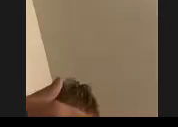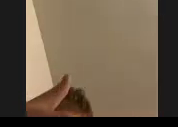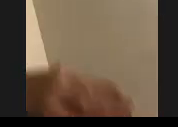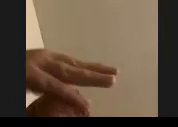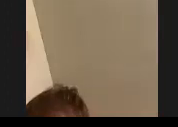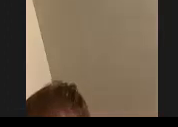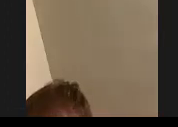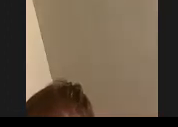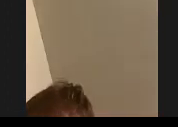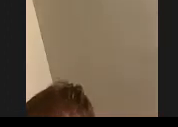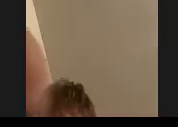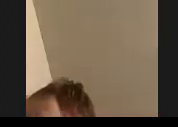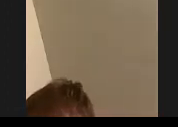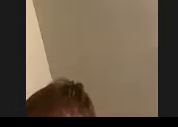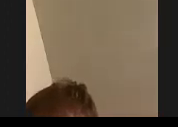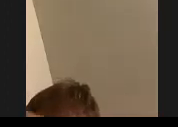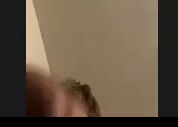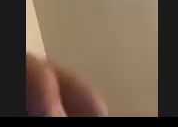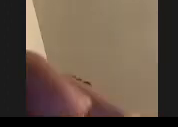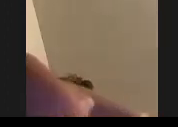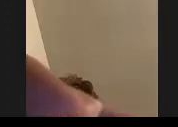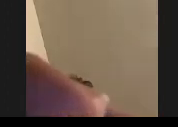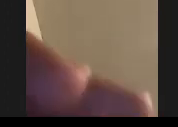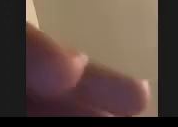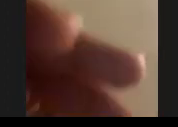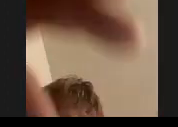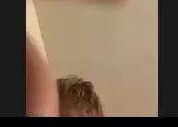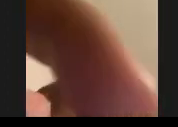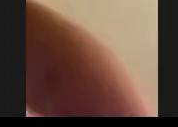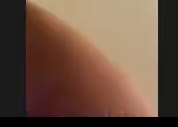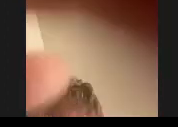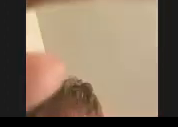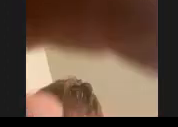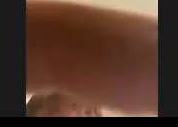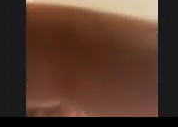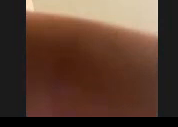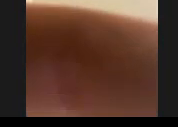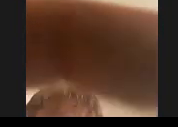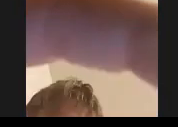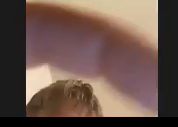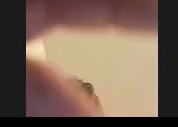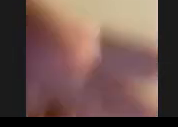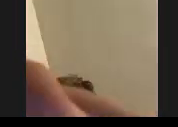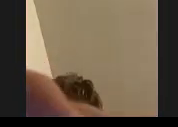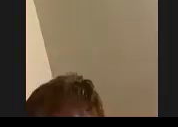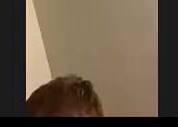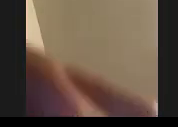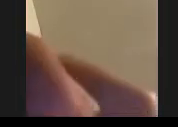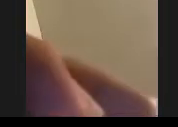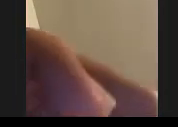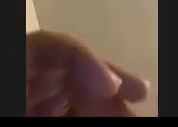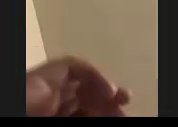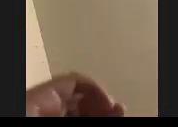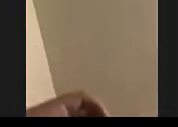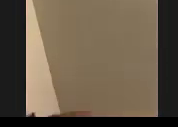to help me be successful. You know, because it wasn't that I couldn't conquer the work that was ahead of me. It was that when I was taking a test,